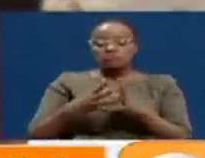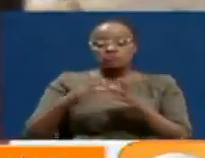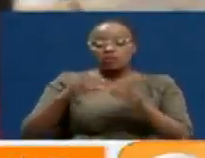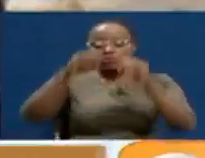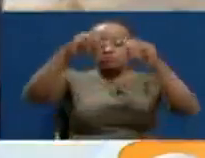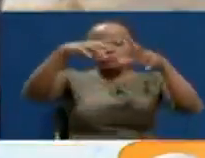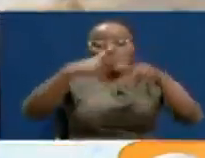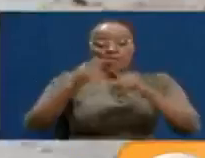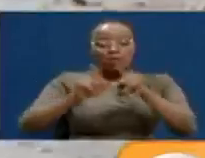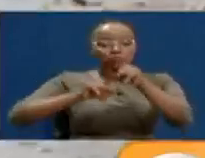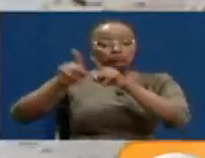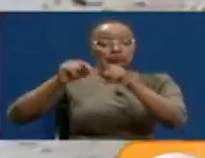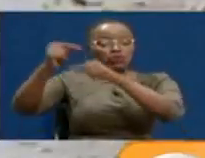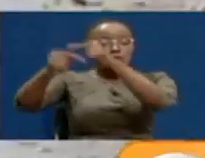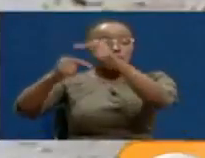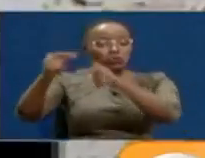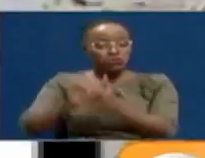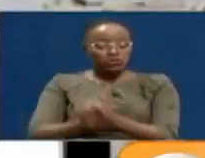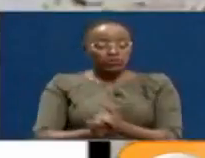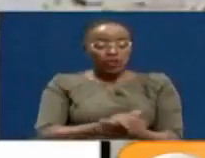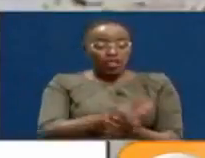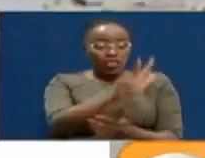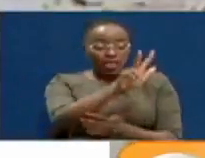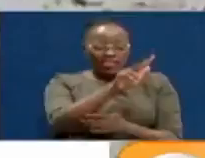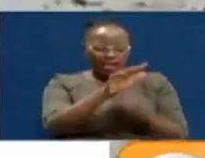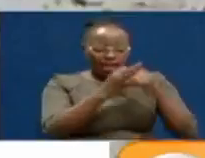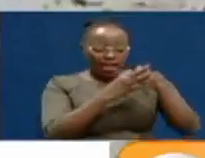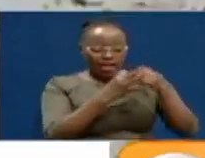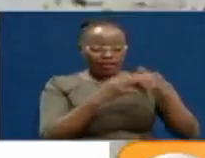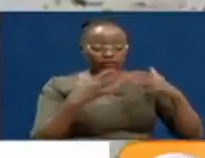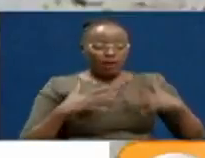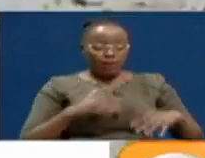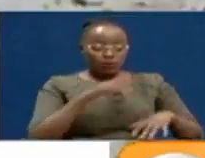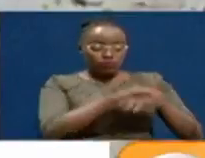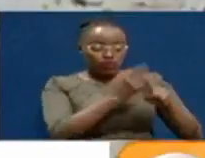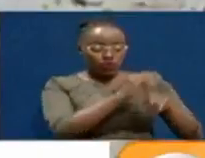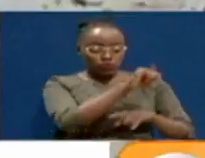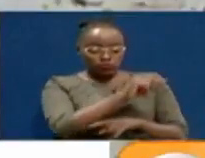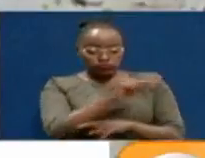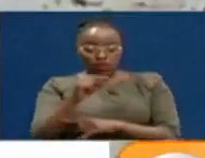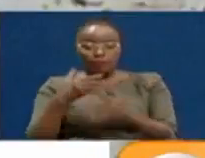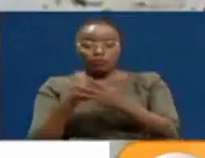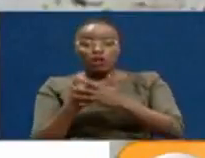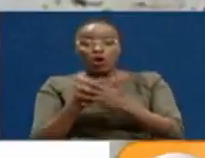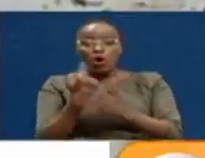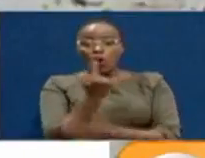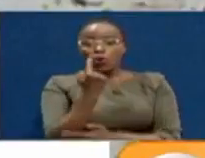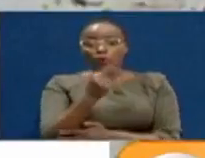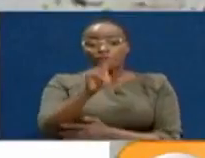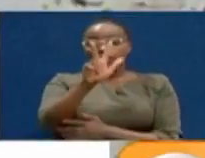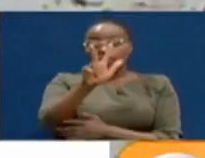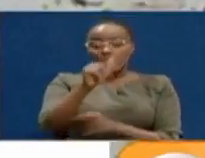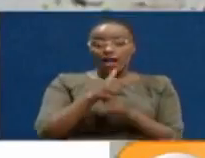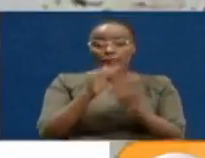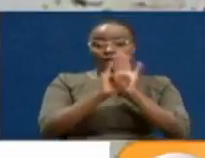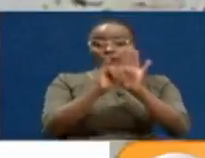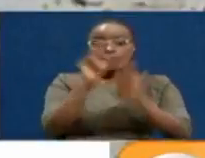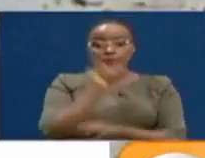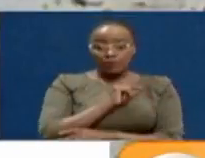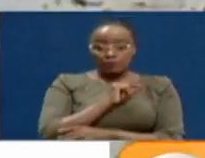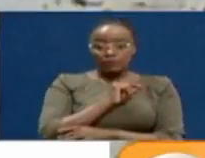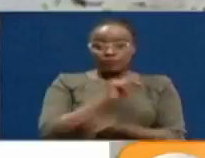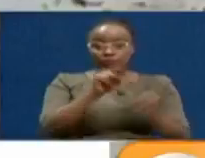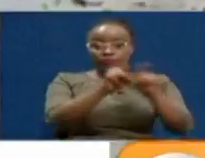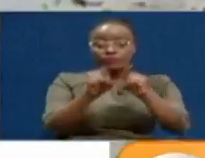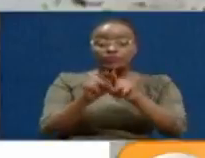kuendelea na safari yake. Out of the 8 recovered bodies since January, only 2 have been identified. Julius Maingi